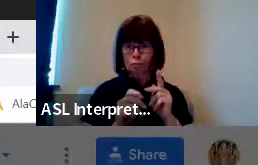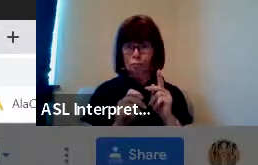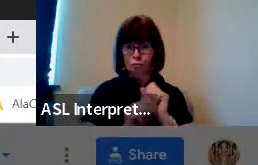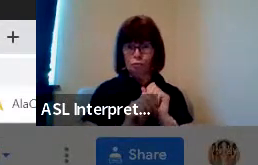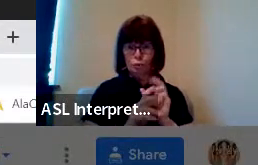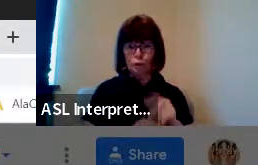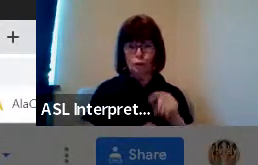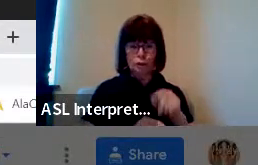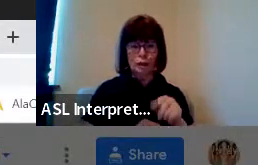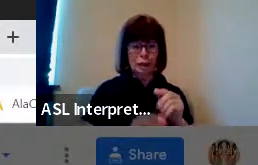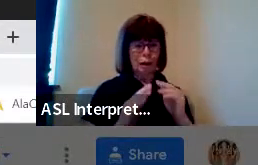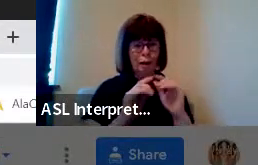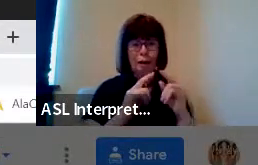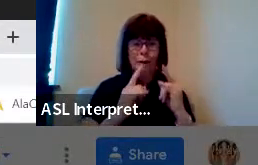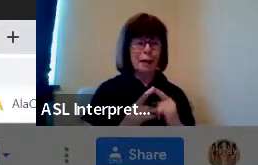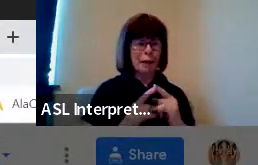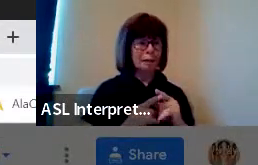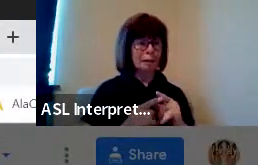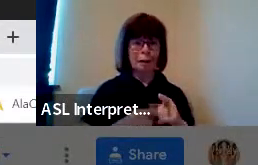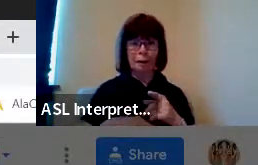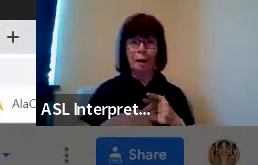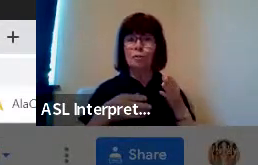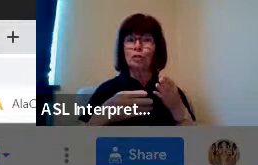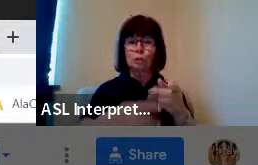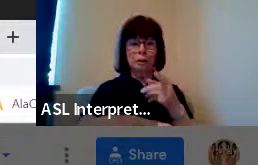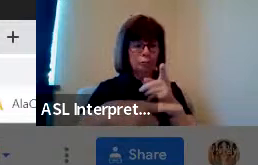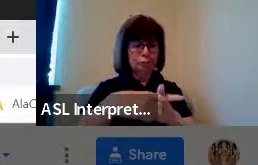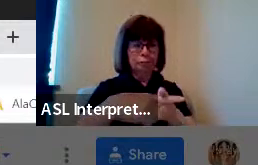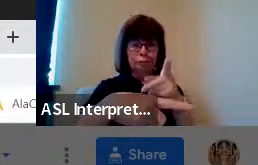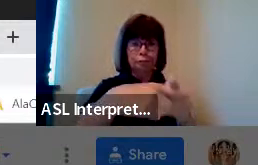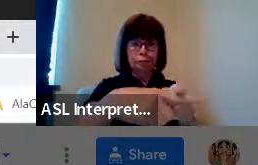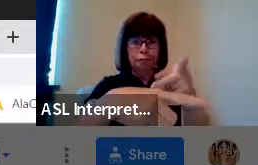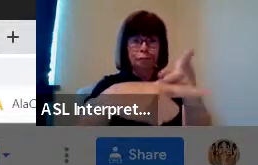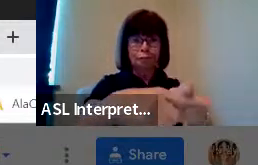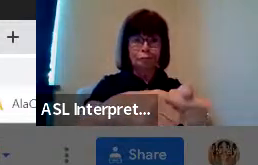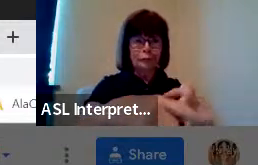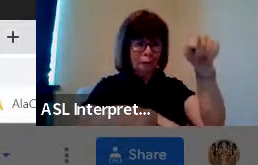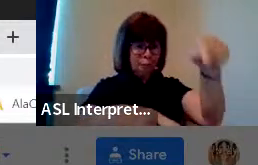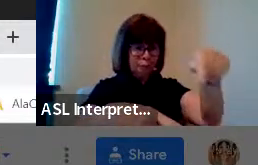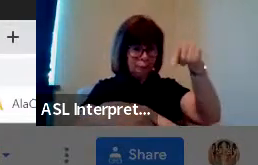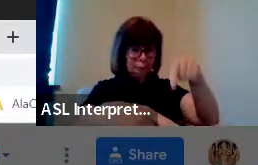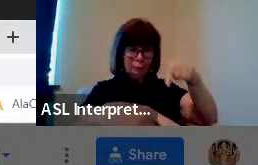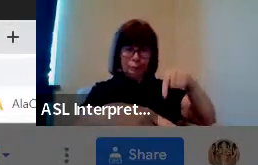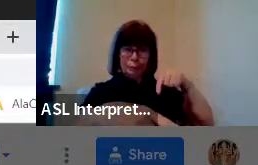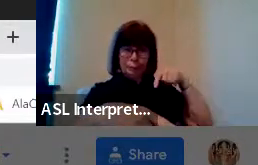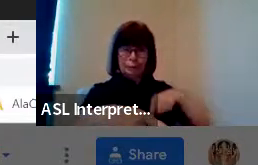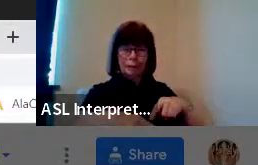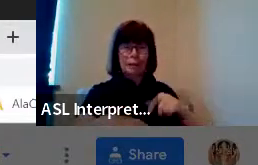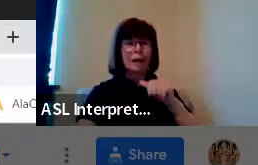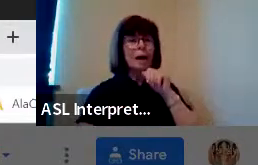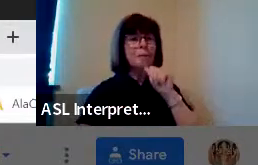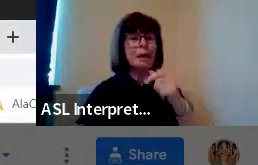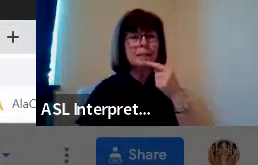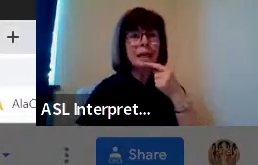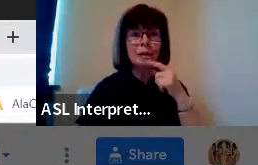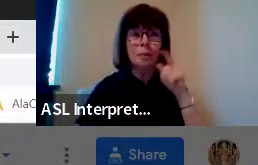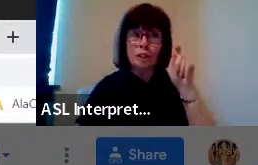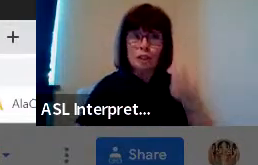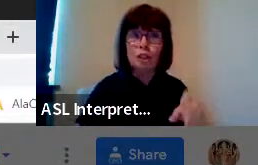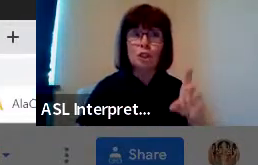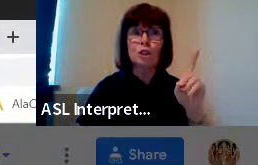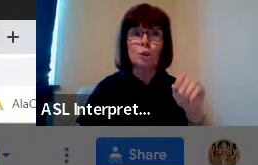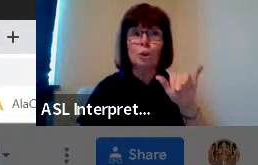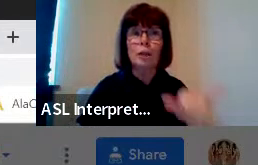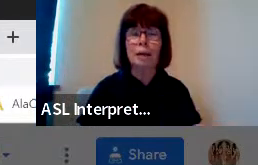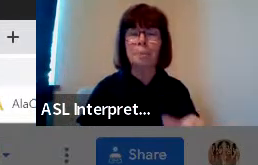every corner, so that you have access in every neighborhood. And I'm not saying public health department should do that. I'm just saying, why don't